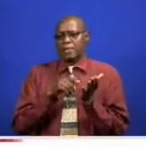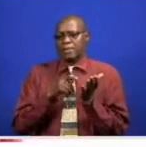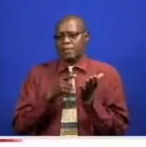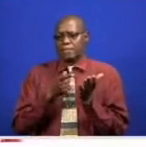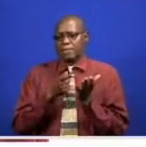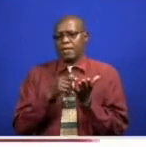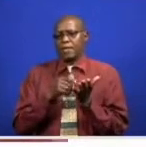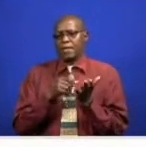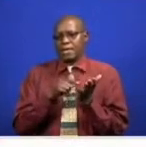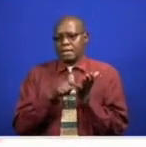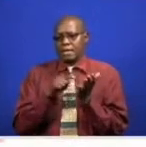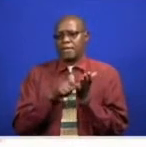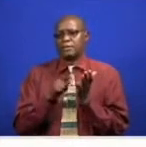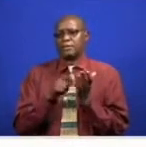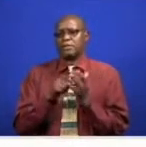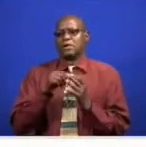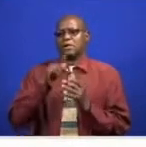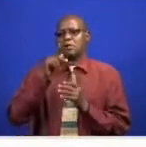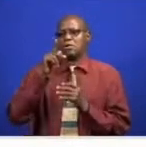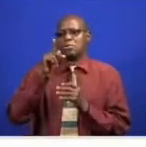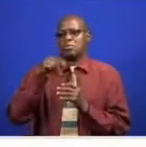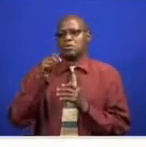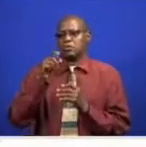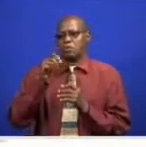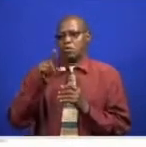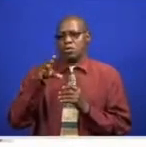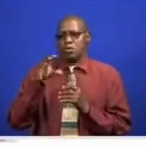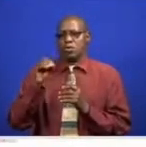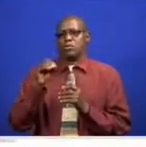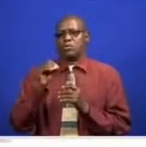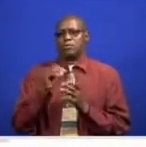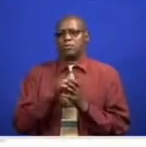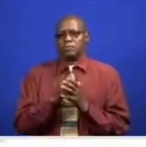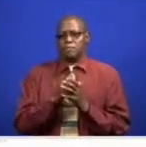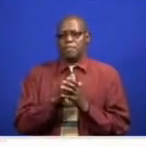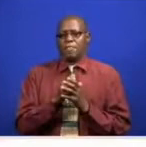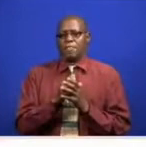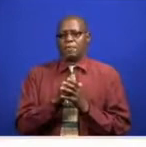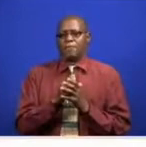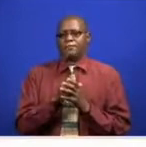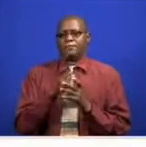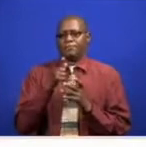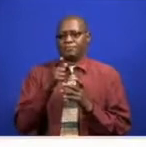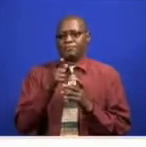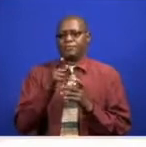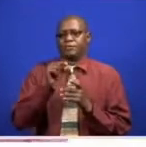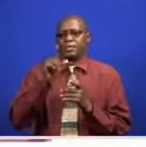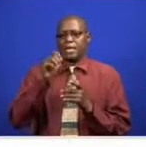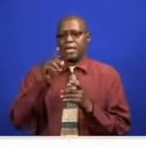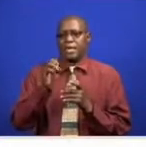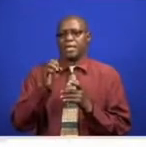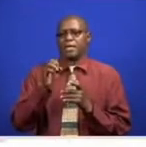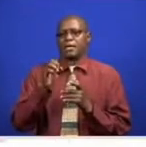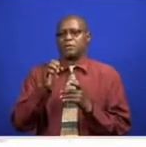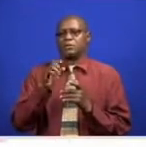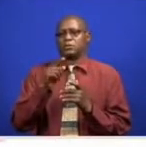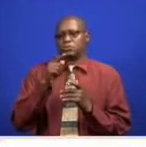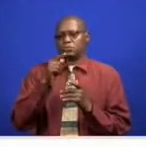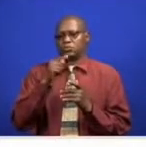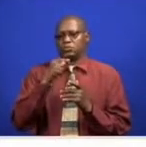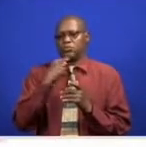$3.3 billion, which includes several projects here in Kenya, such as the Lake Turkana Wind Power, which you've just heard